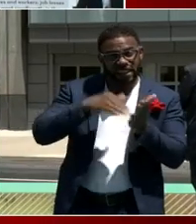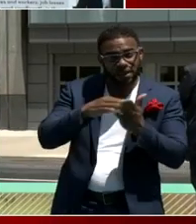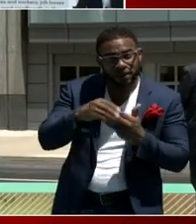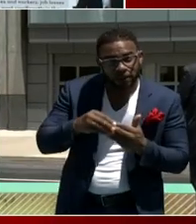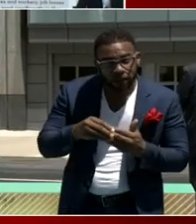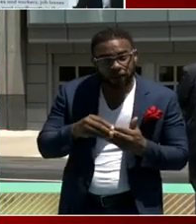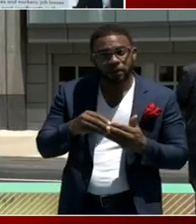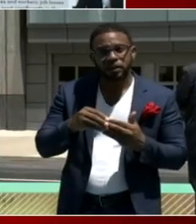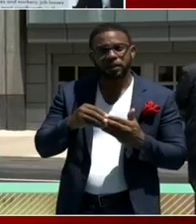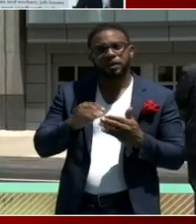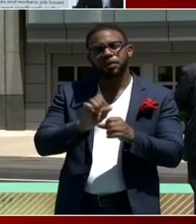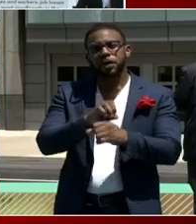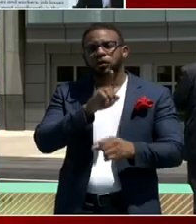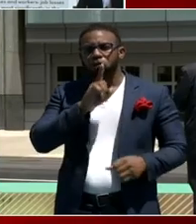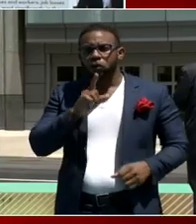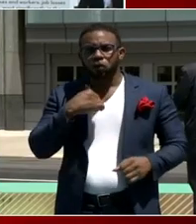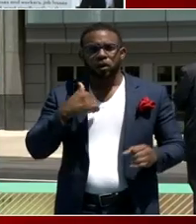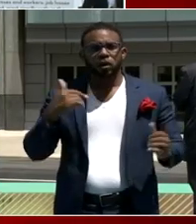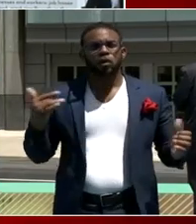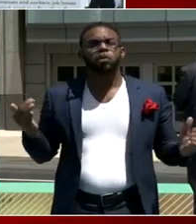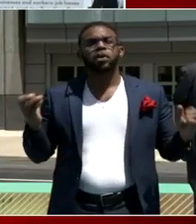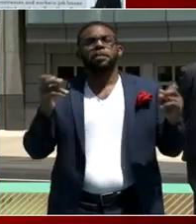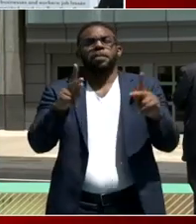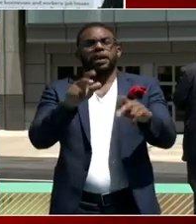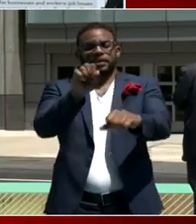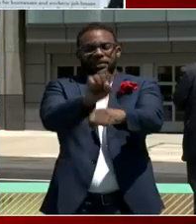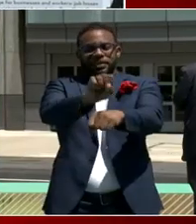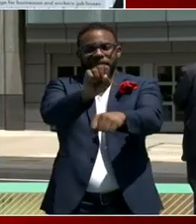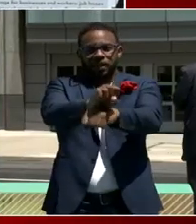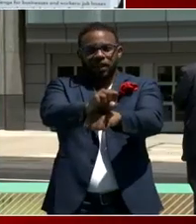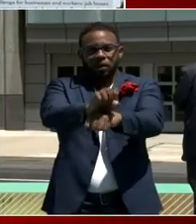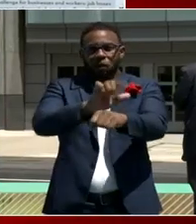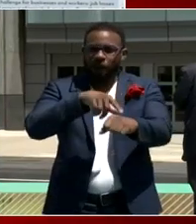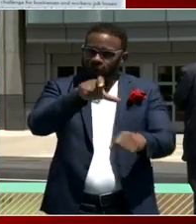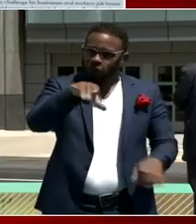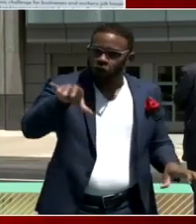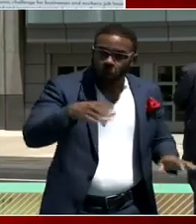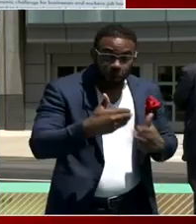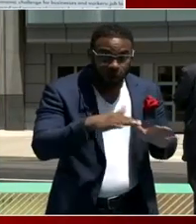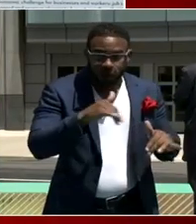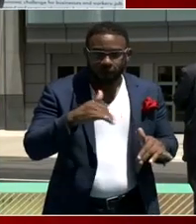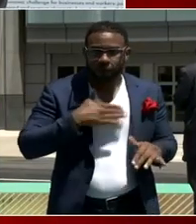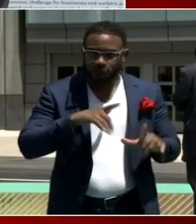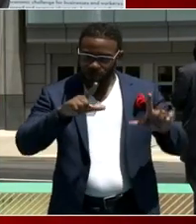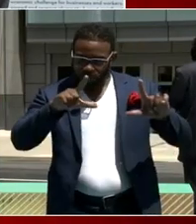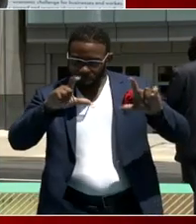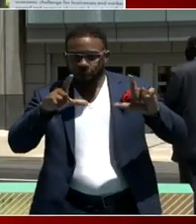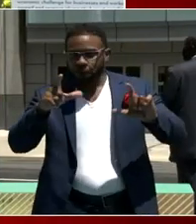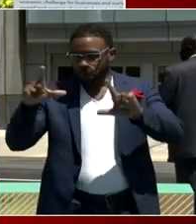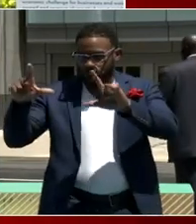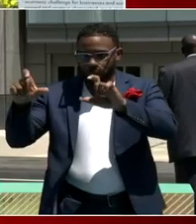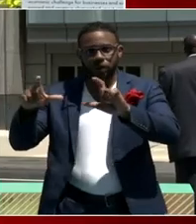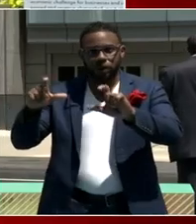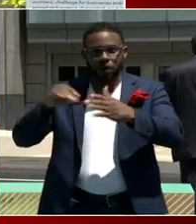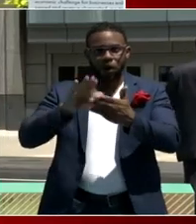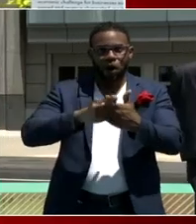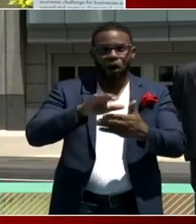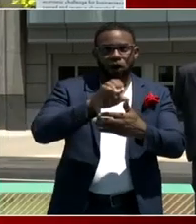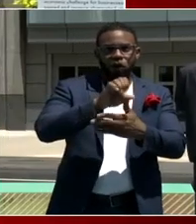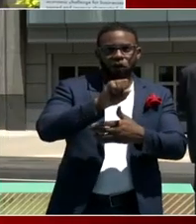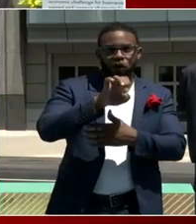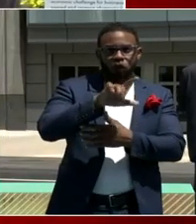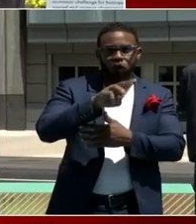million in making sure we bring back jobs. So what I need you to do before you leave is take a picture, put it on your social